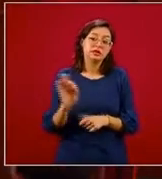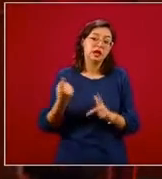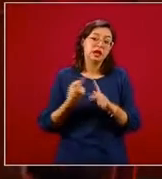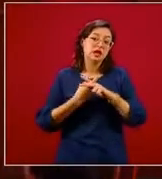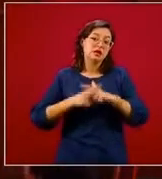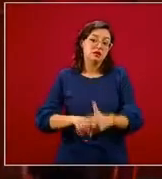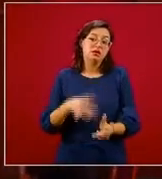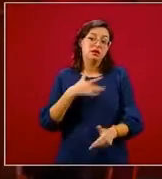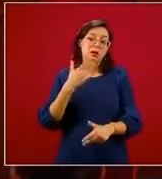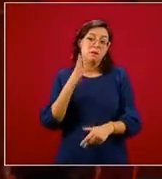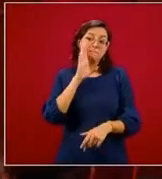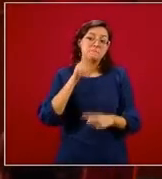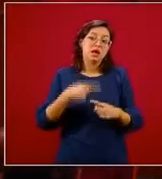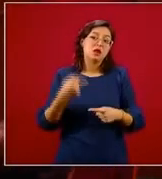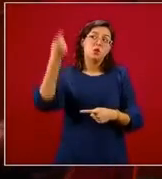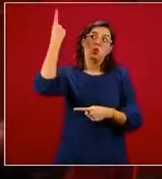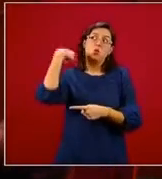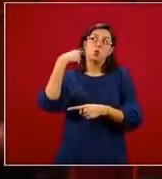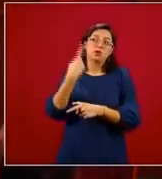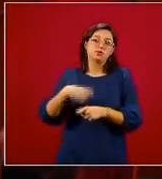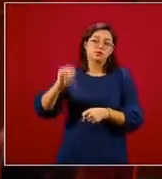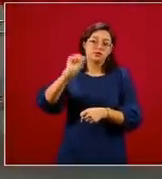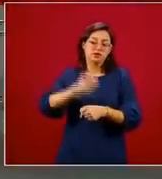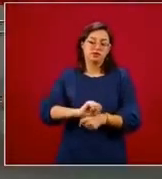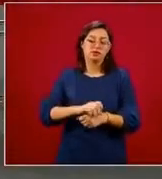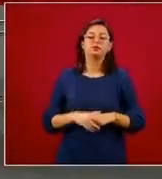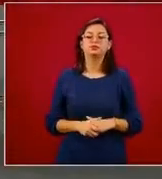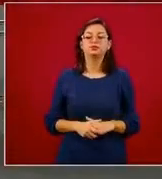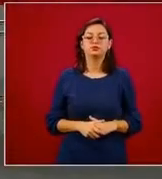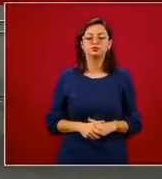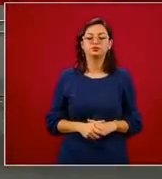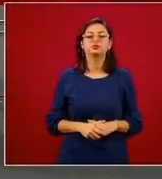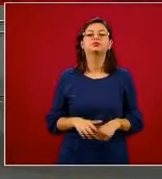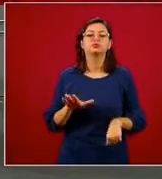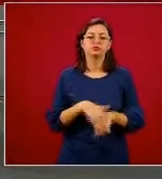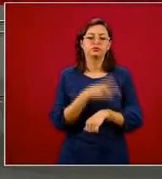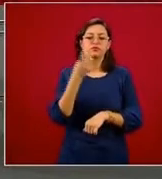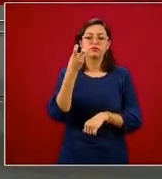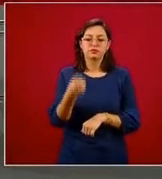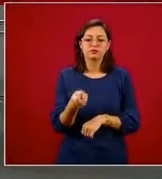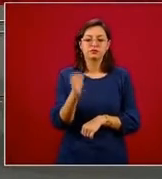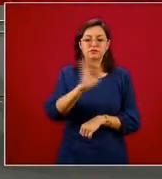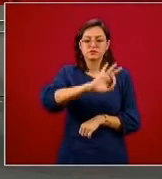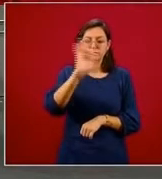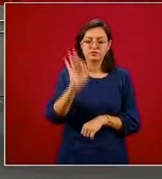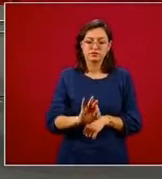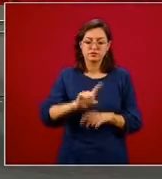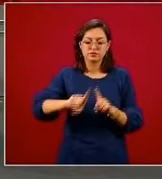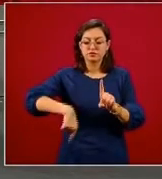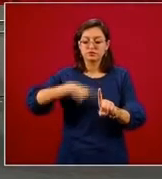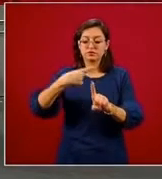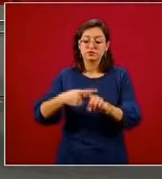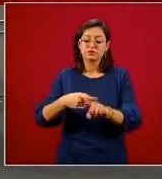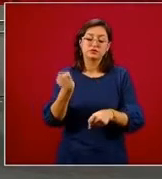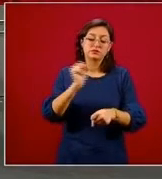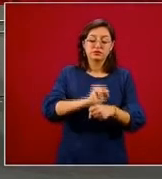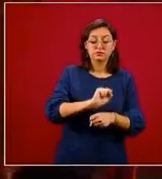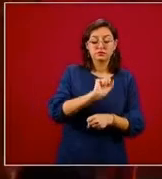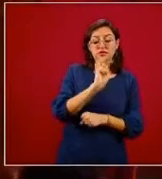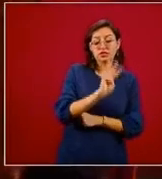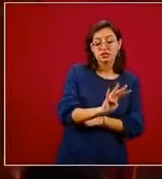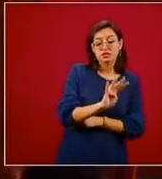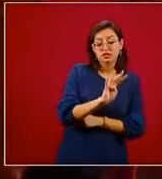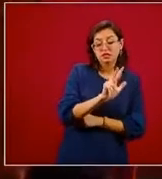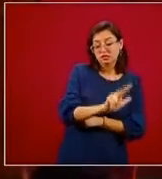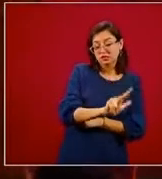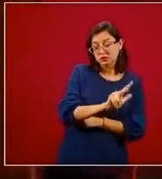3 days would represent patients that got started with their symptoms since last week. So that's why you see that the